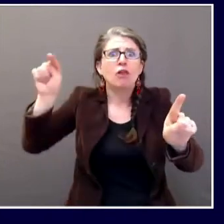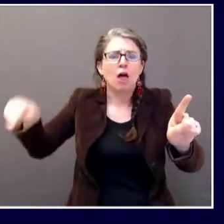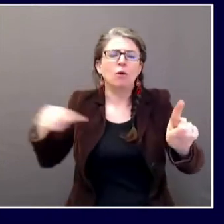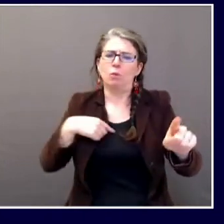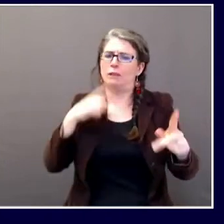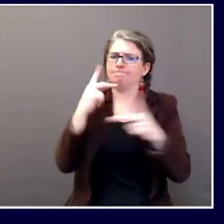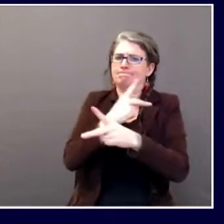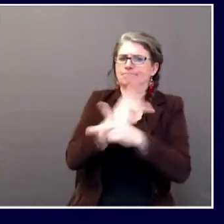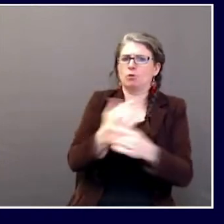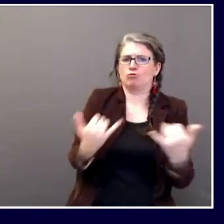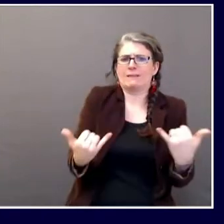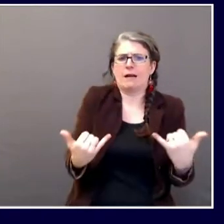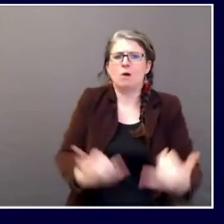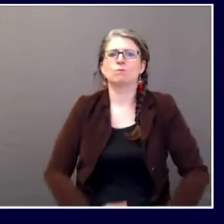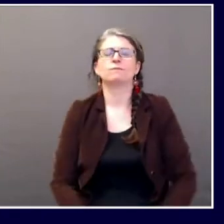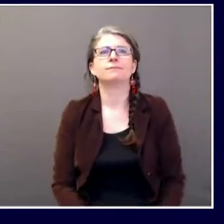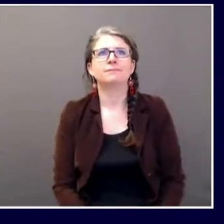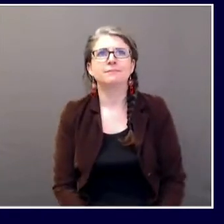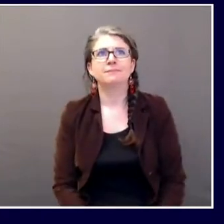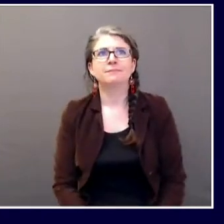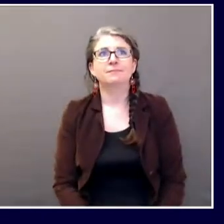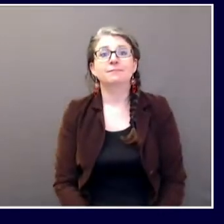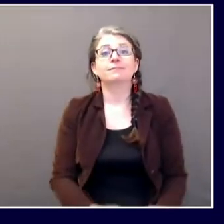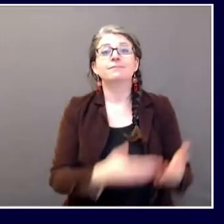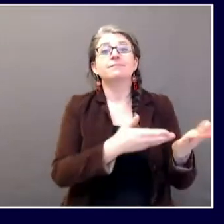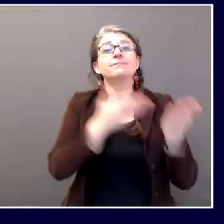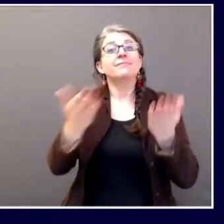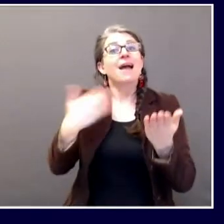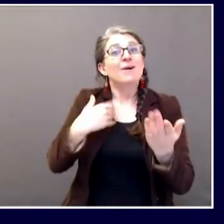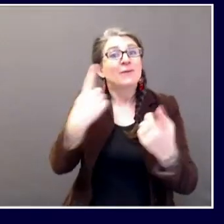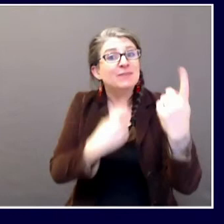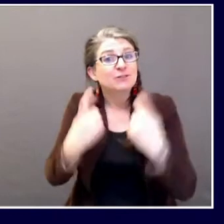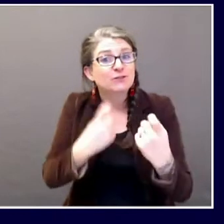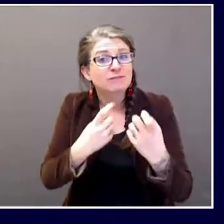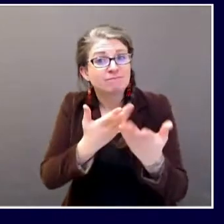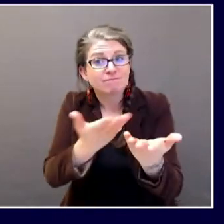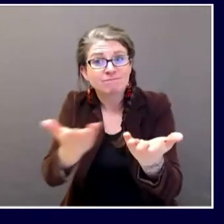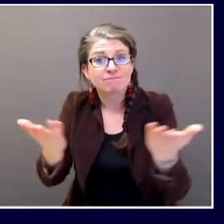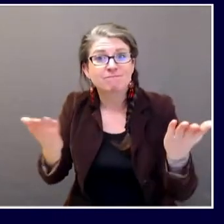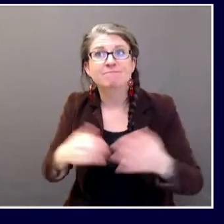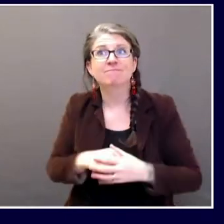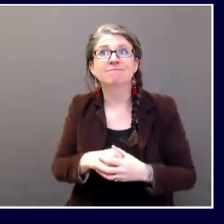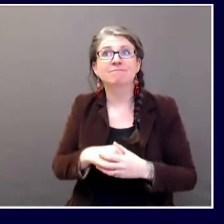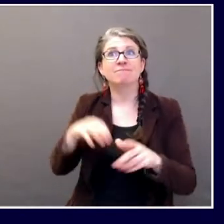at this time. And the first question for the afternoon goes to Megan from WMTW.